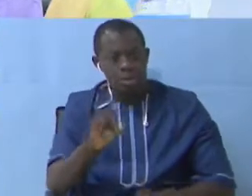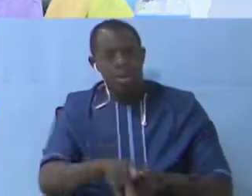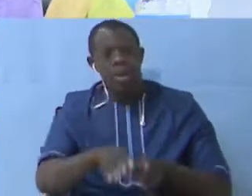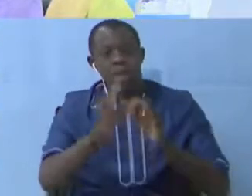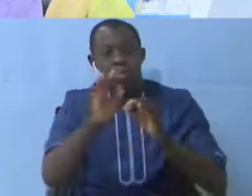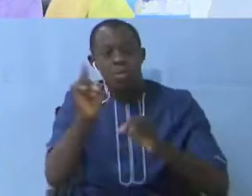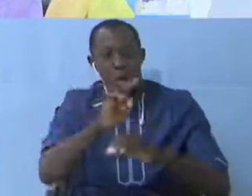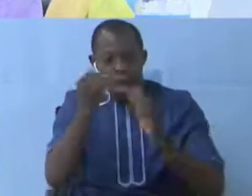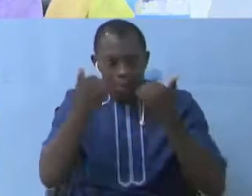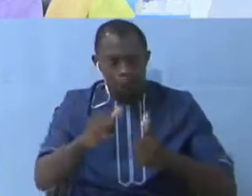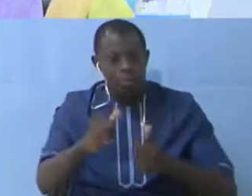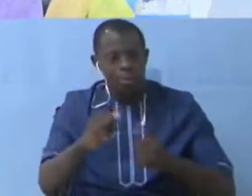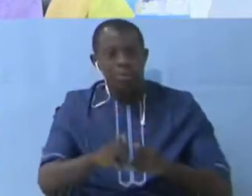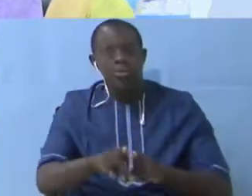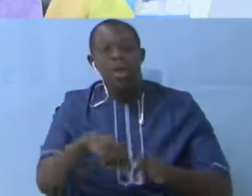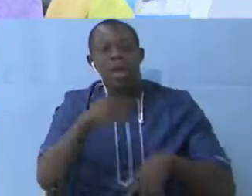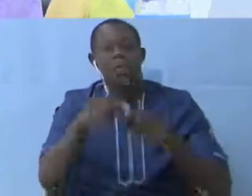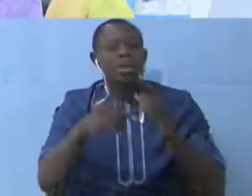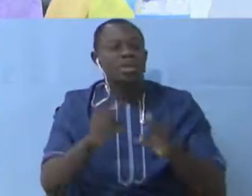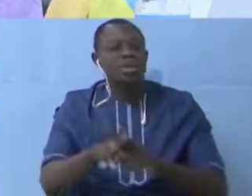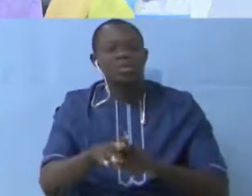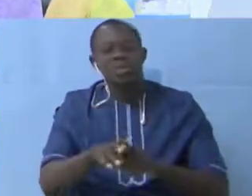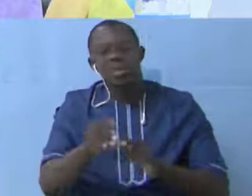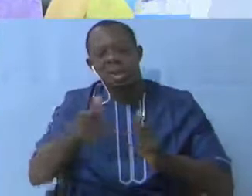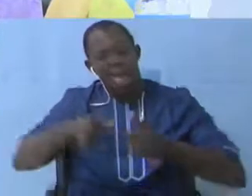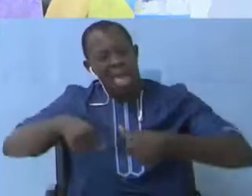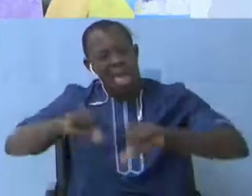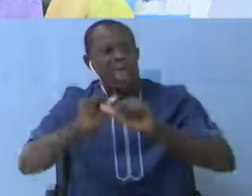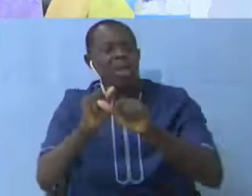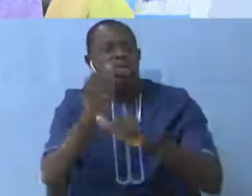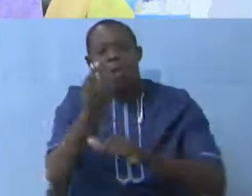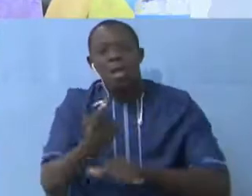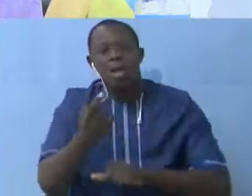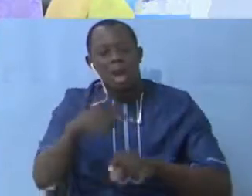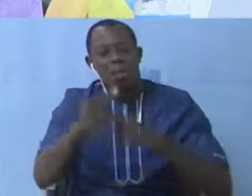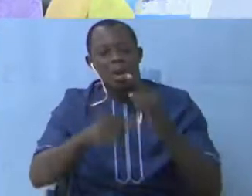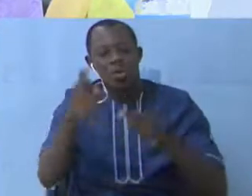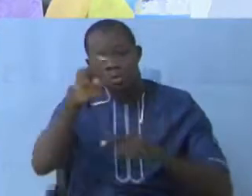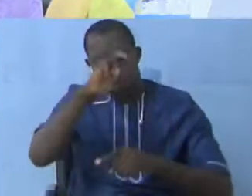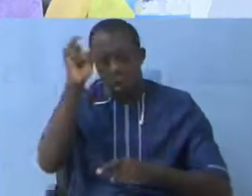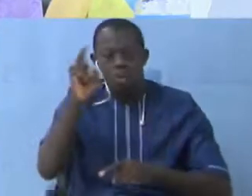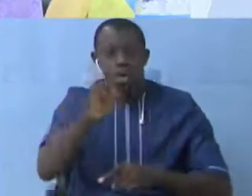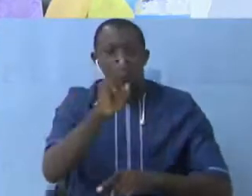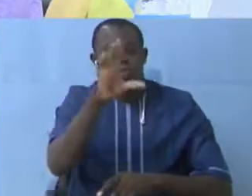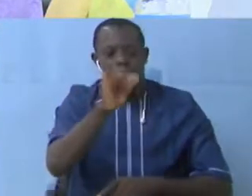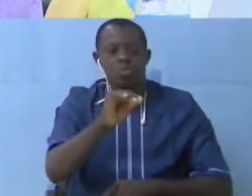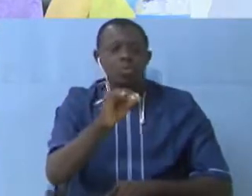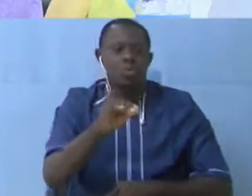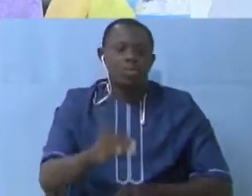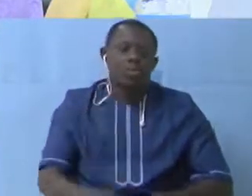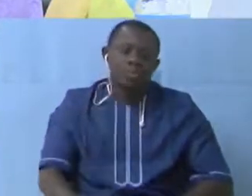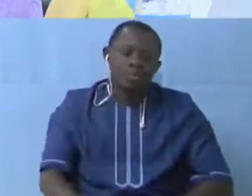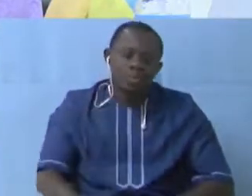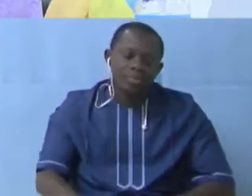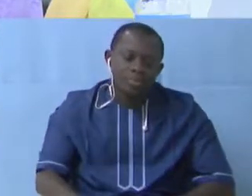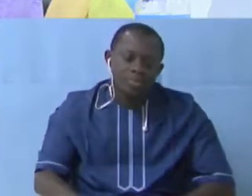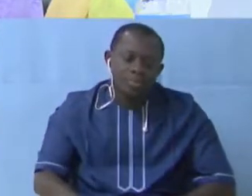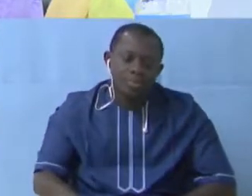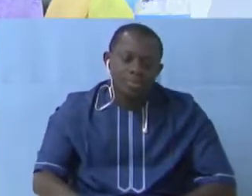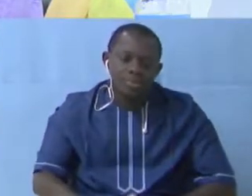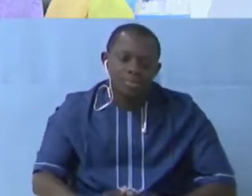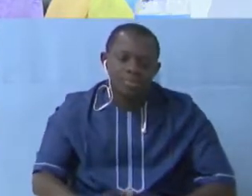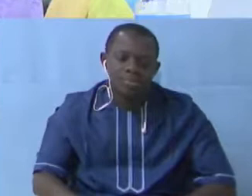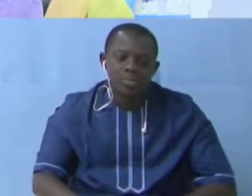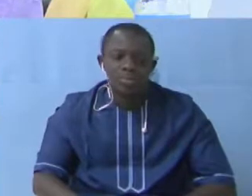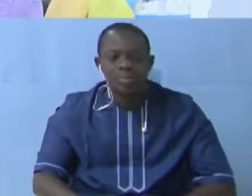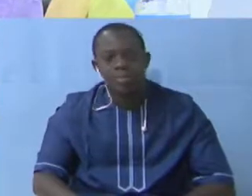ne rek Fatou dey kàddu yi nga xam ne moom la fi gaaral ci ay seedeem lu tuuti tuuti la rek ci taxawaay ak jéego yu am solo yi nga xam